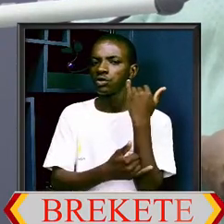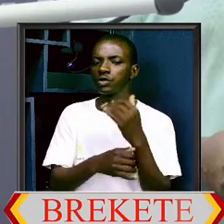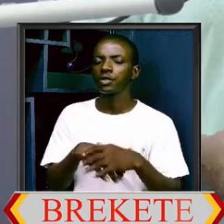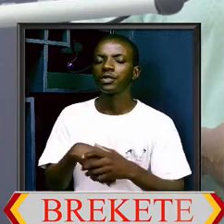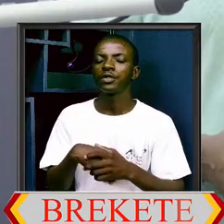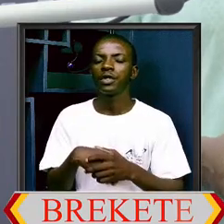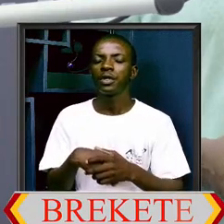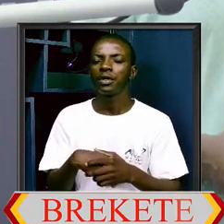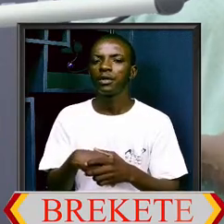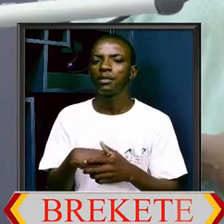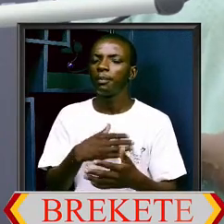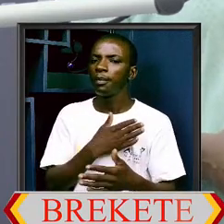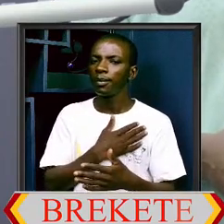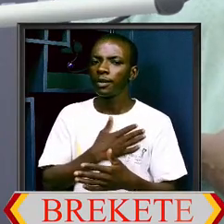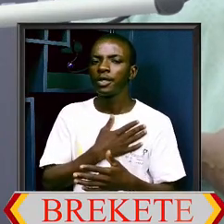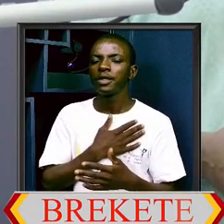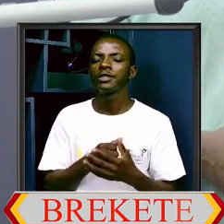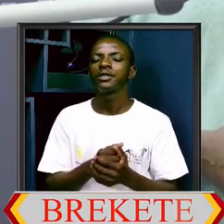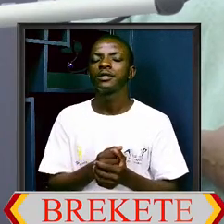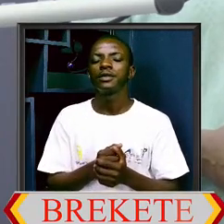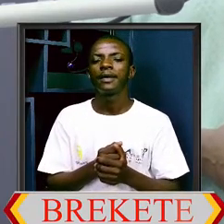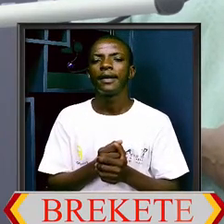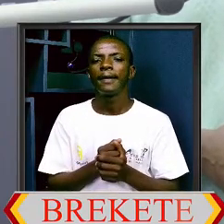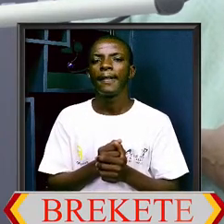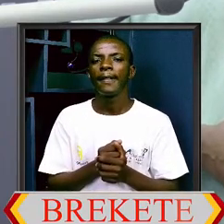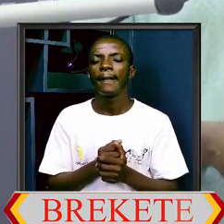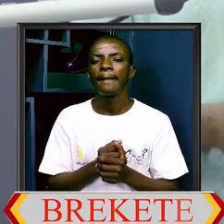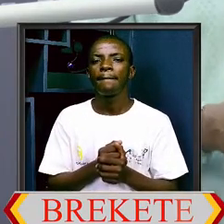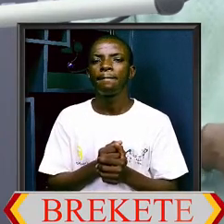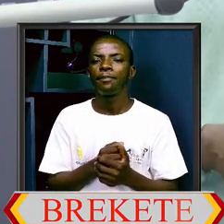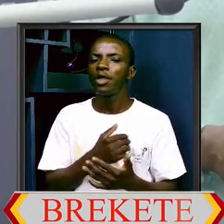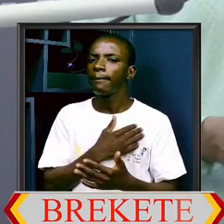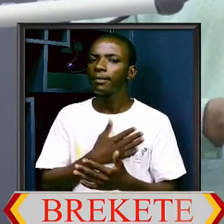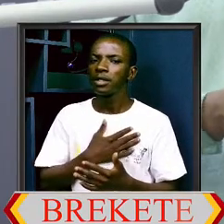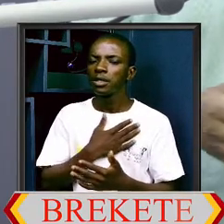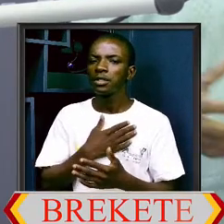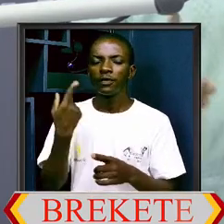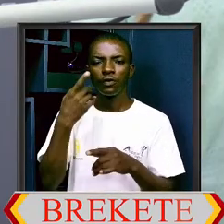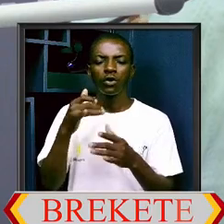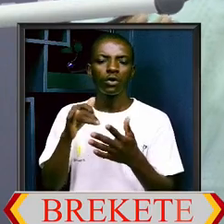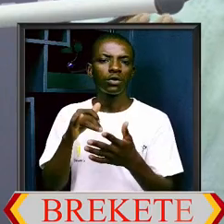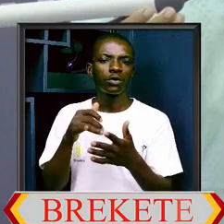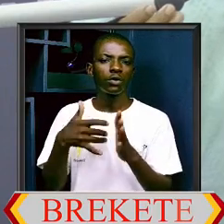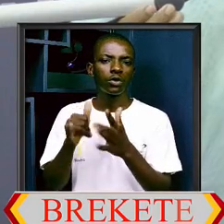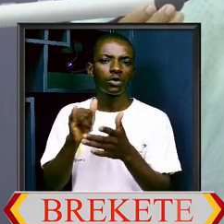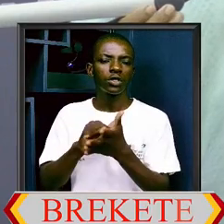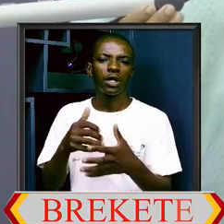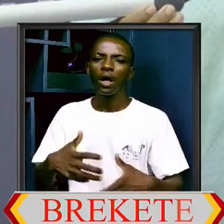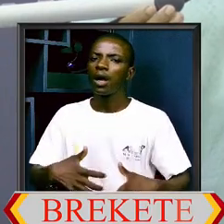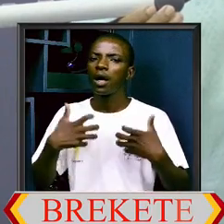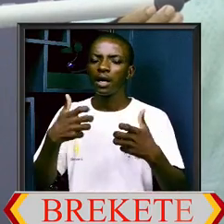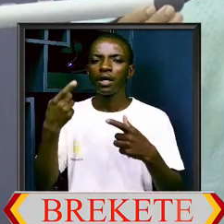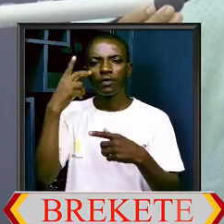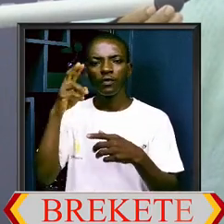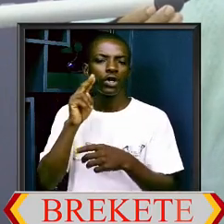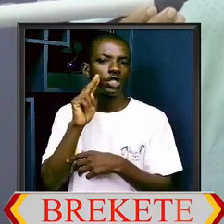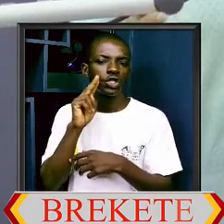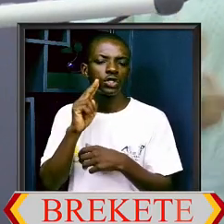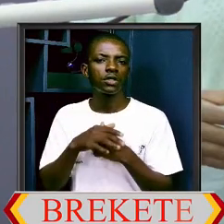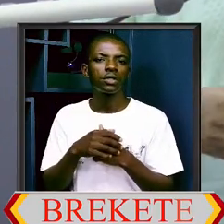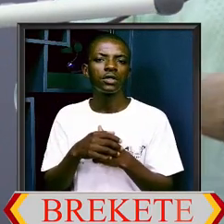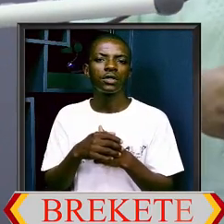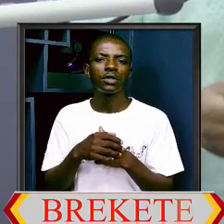country I beg I beg for those of now they Vex for